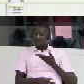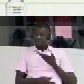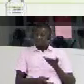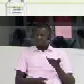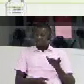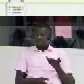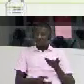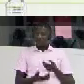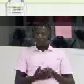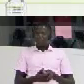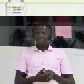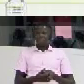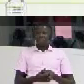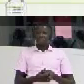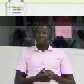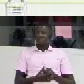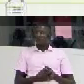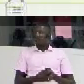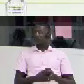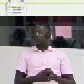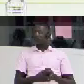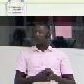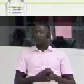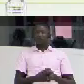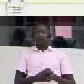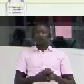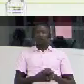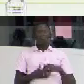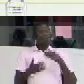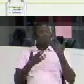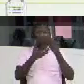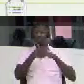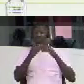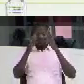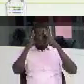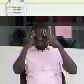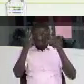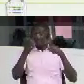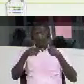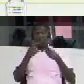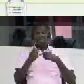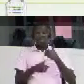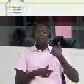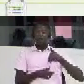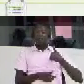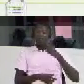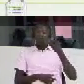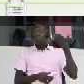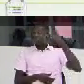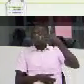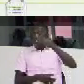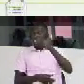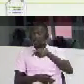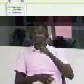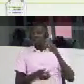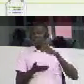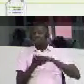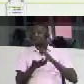headquarters. man yëguma musuma expecté gan dafa war a ñëw foofu bis boobu sax. I was not expecting any visitor on that